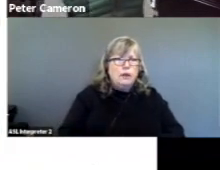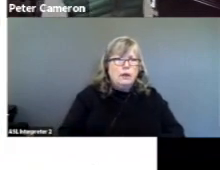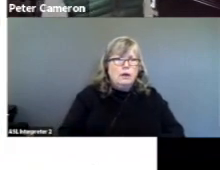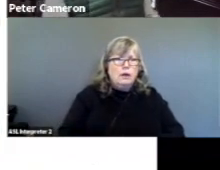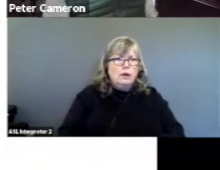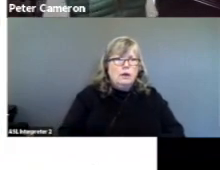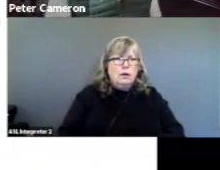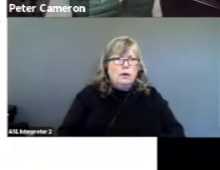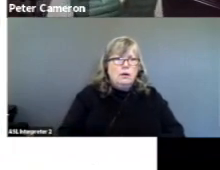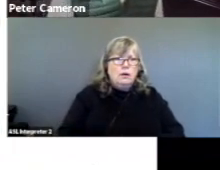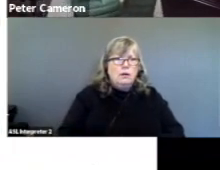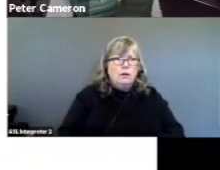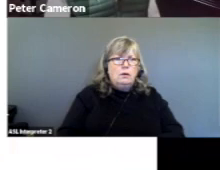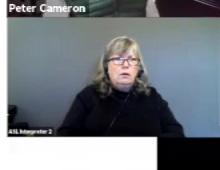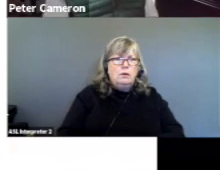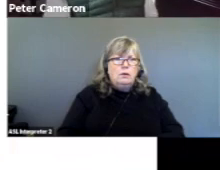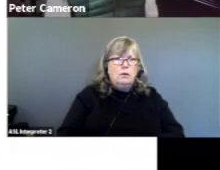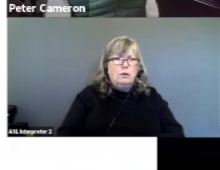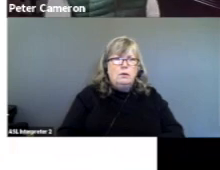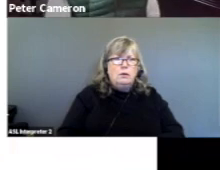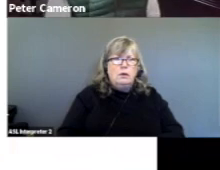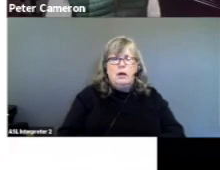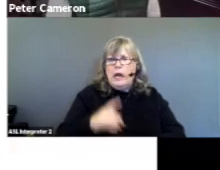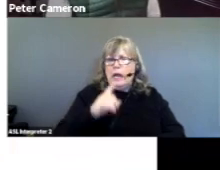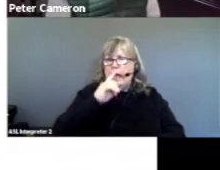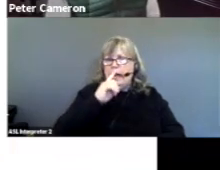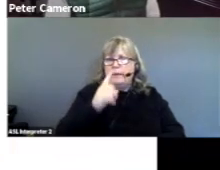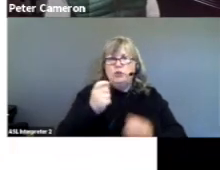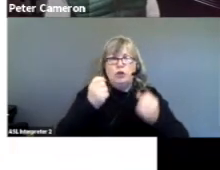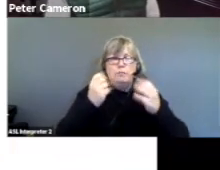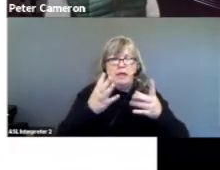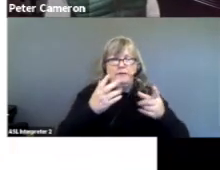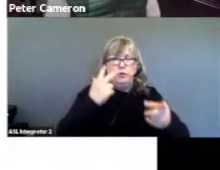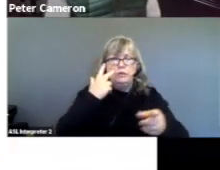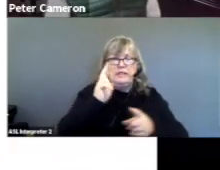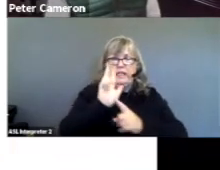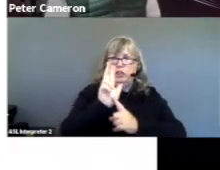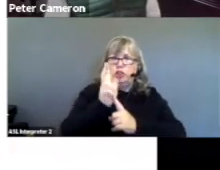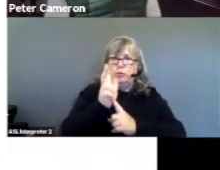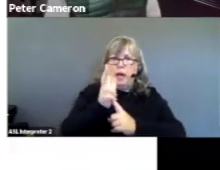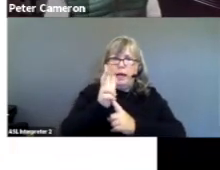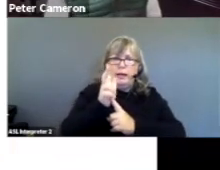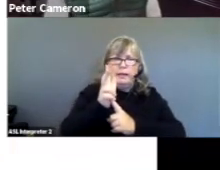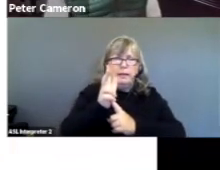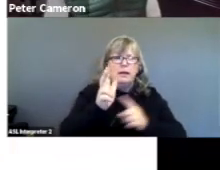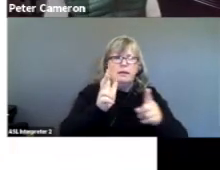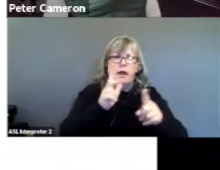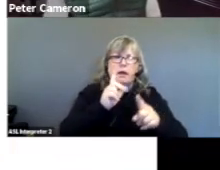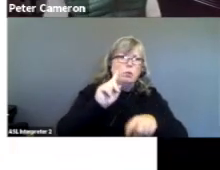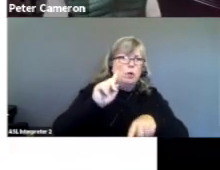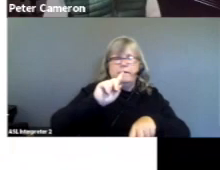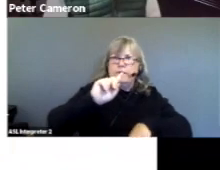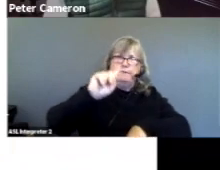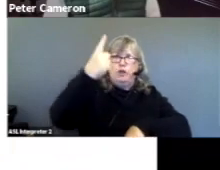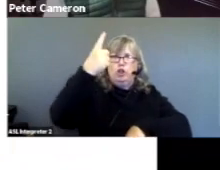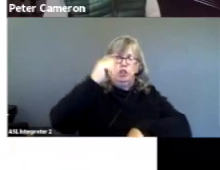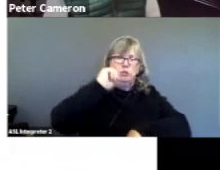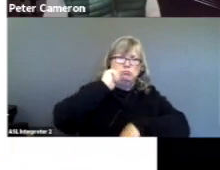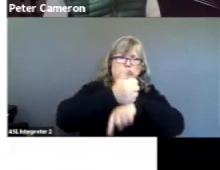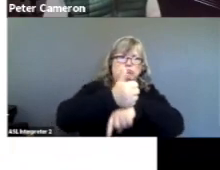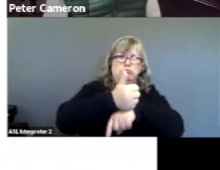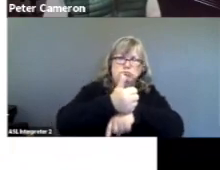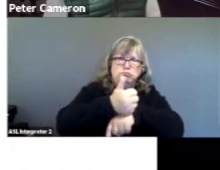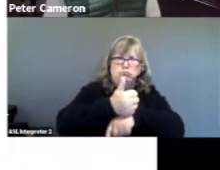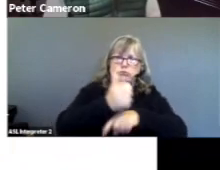If you've, I'm sure many of you have seen this turbine. It was one of the first wind turbines in